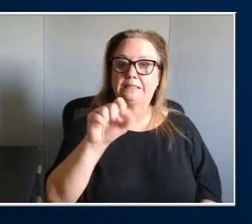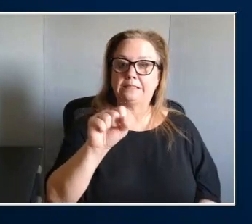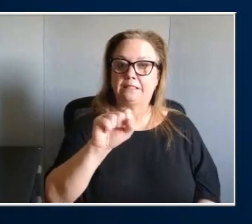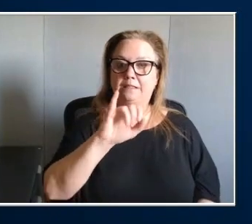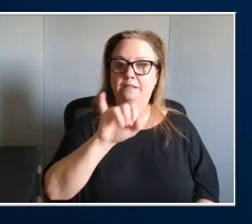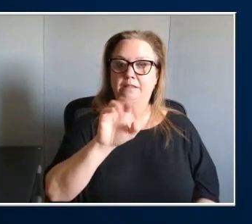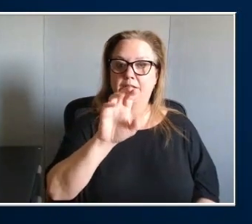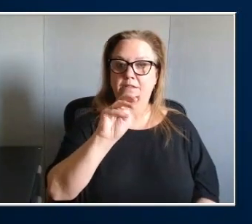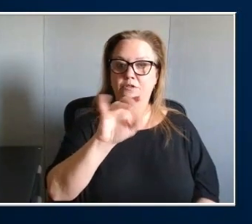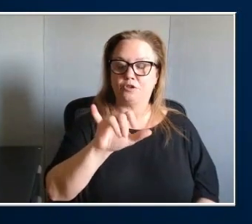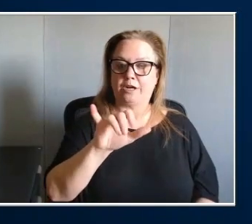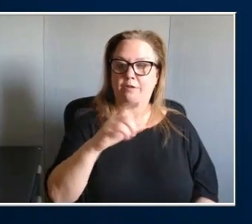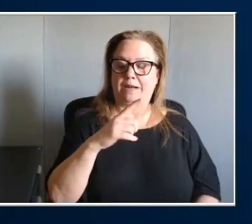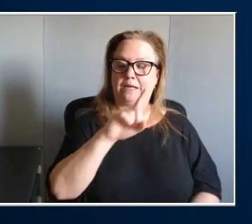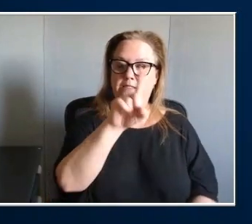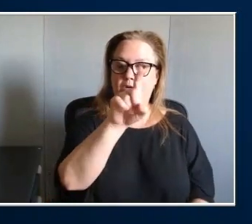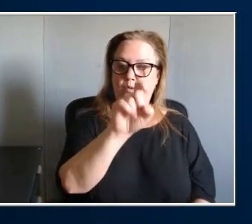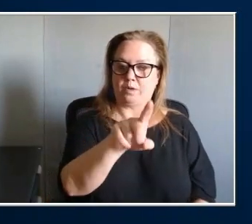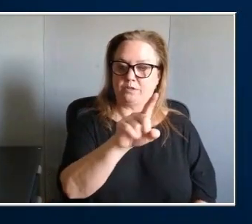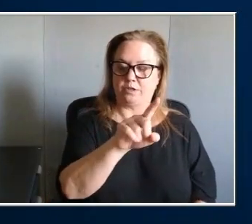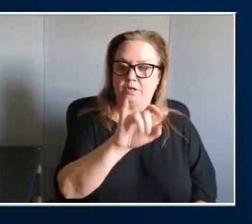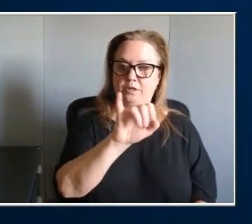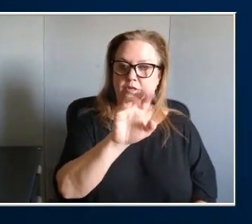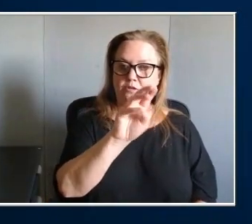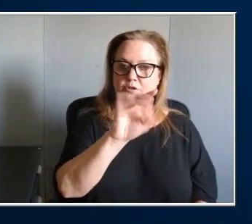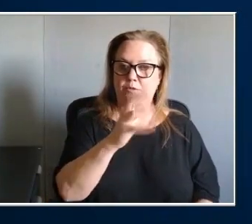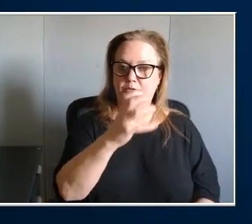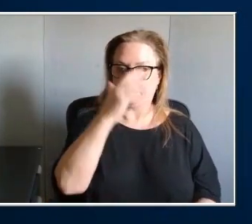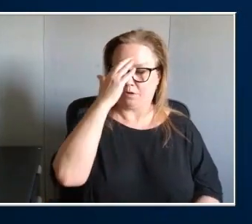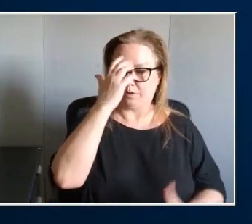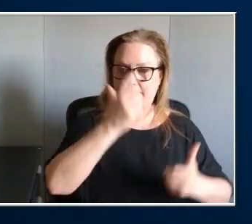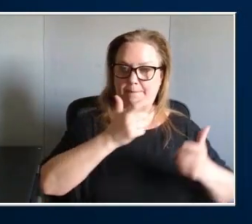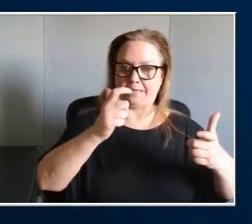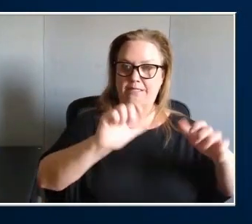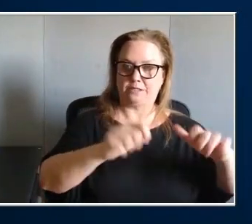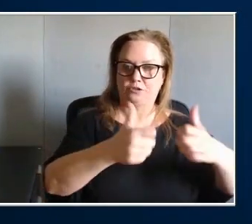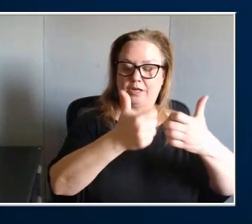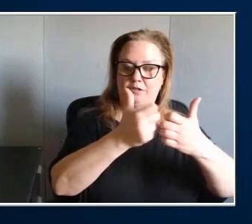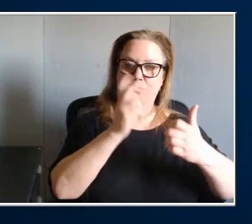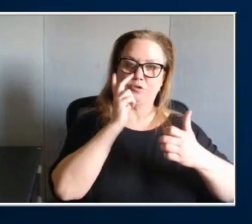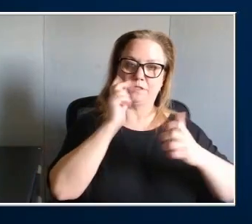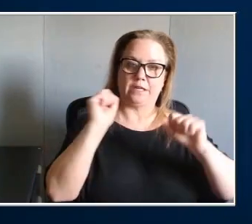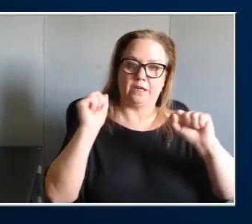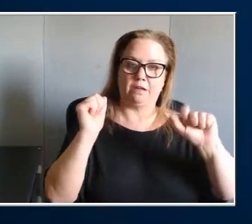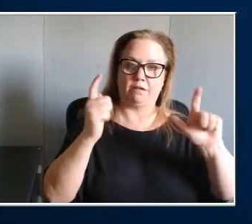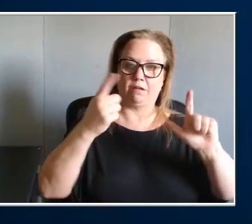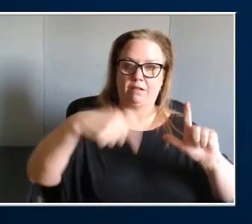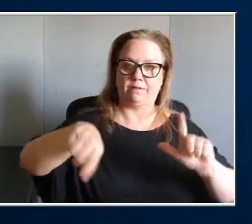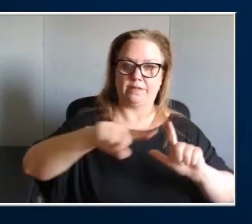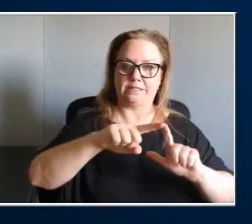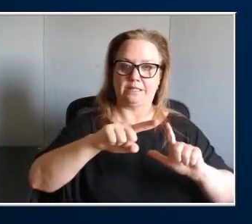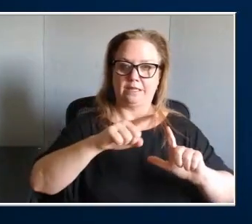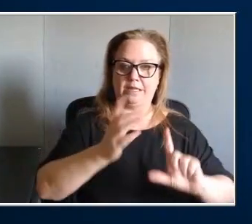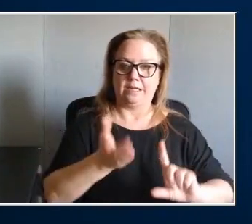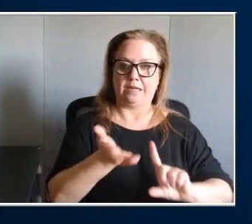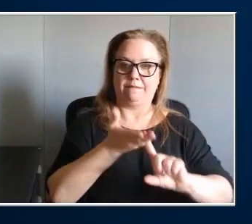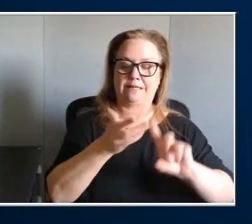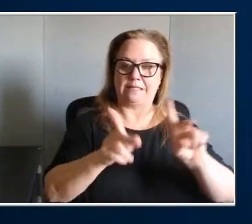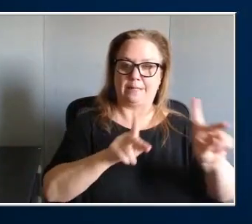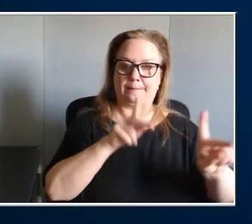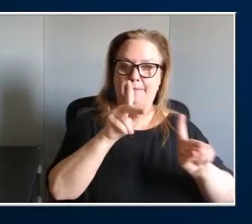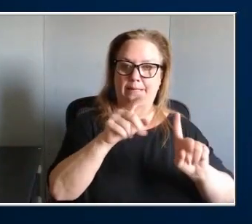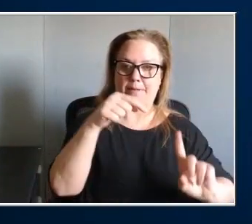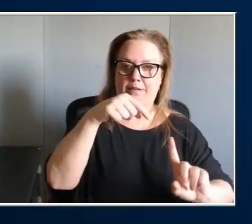Jeremy Yenser has a question. Jeremy wants to know, what's the biggest challenge you're seeing in all of this, convincing people that